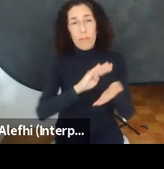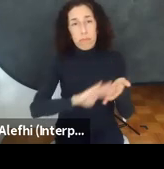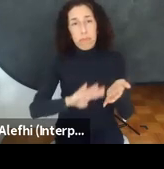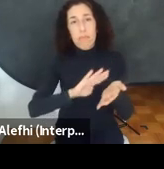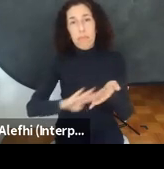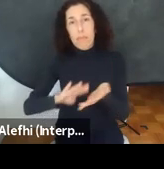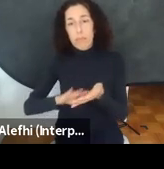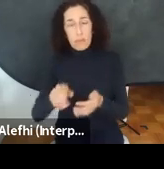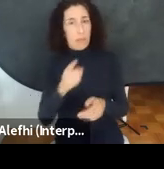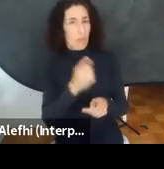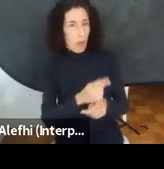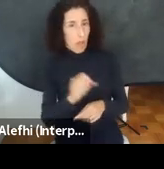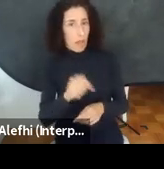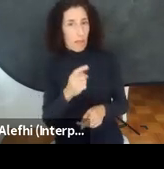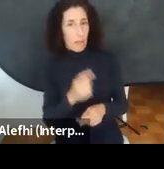in